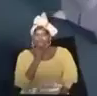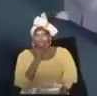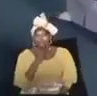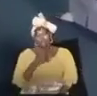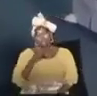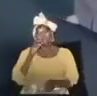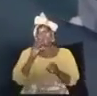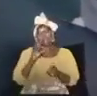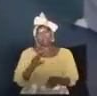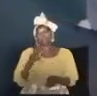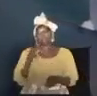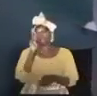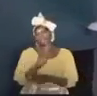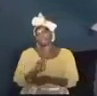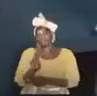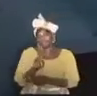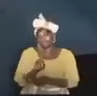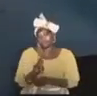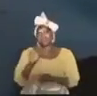tragedy.